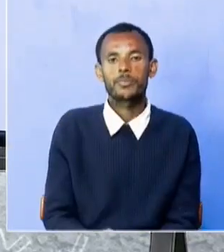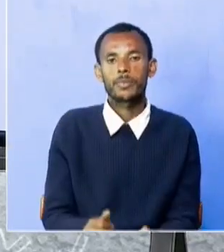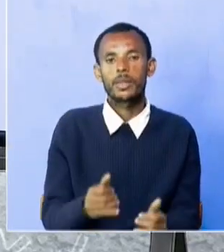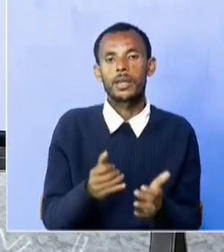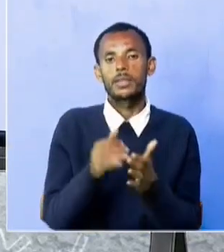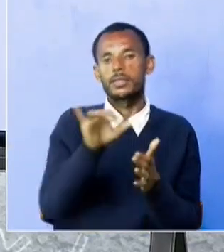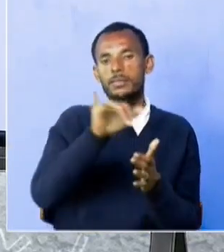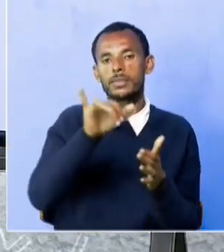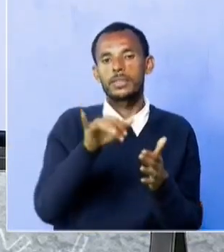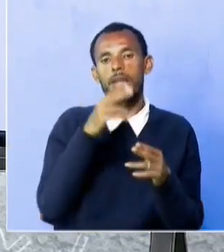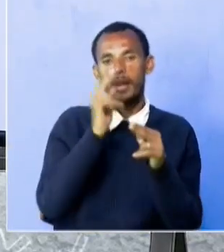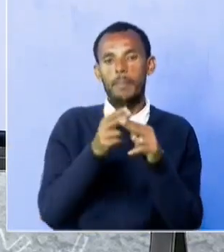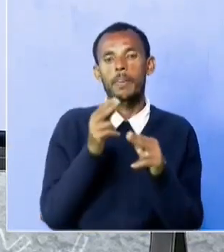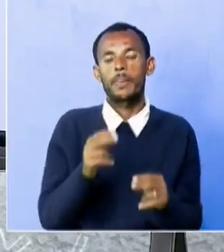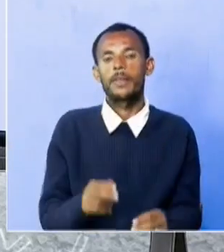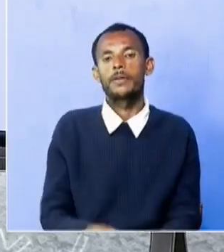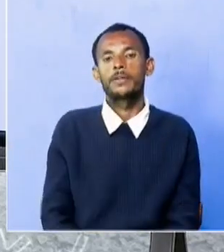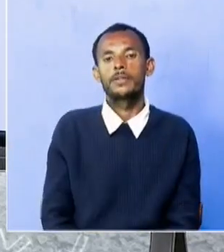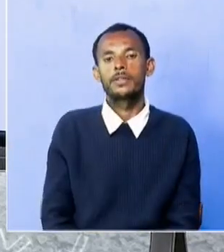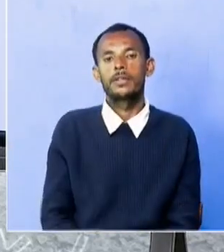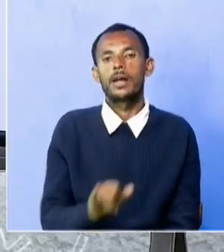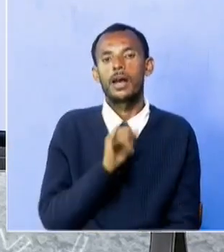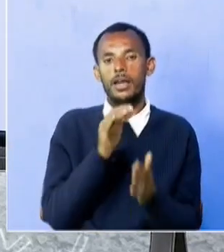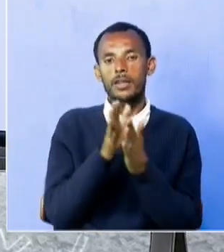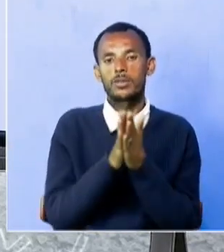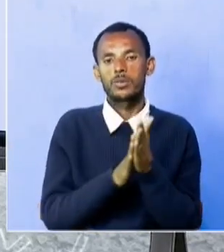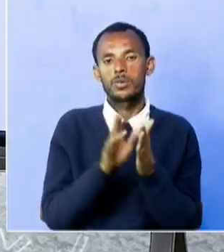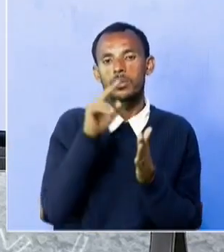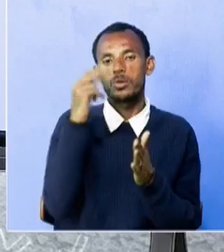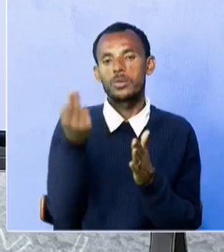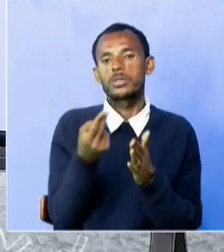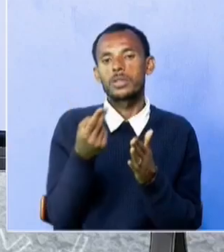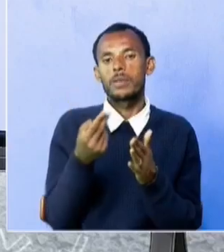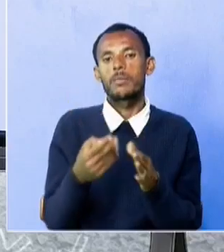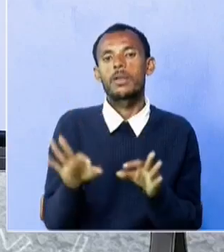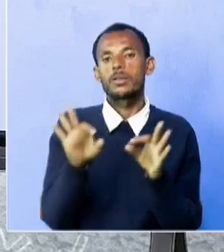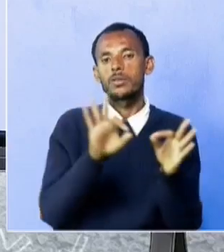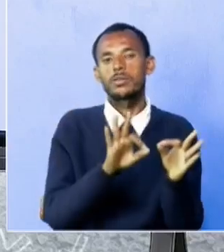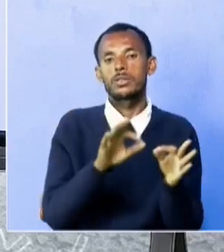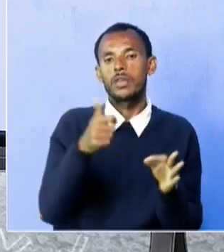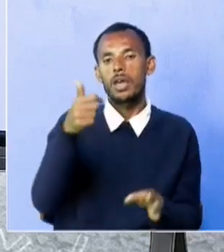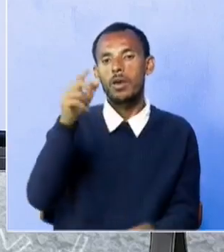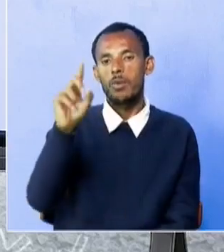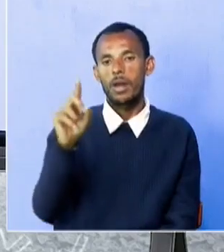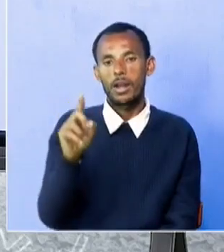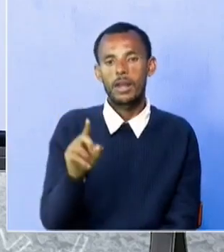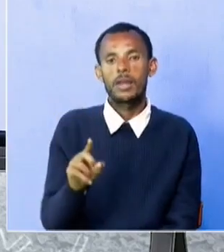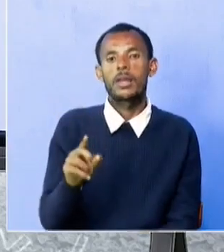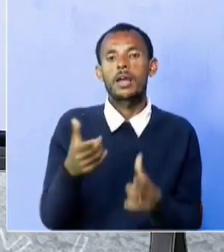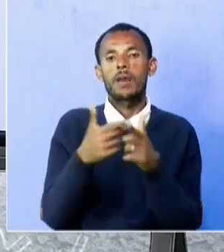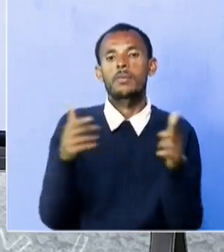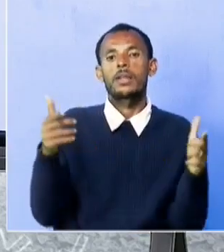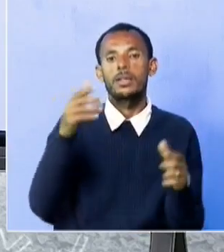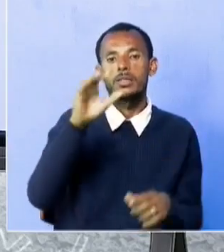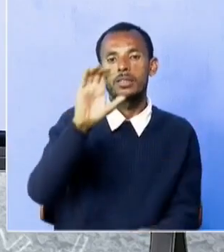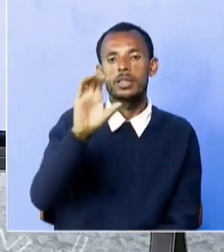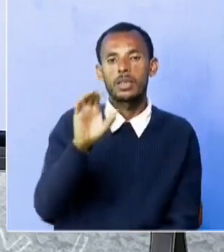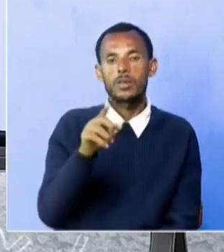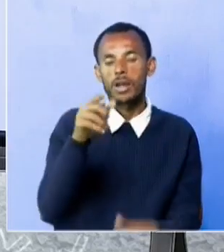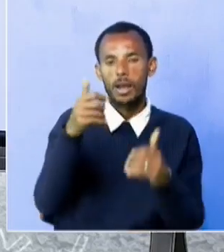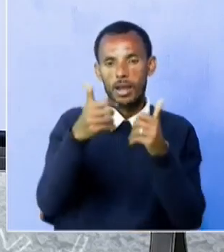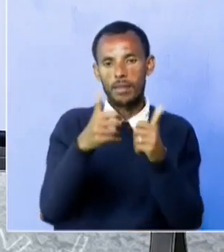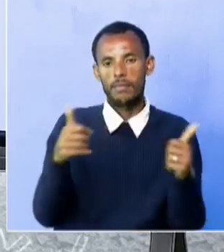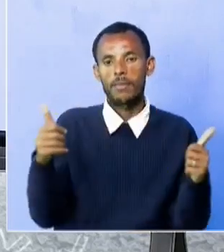matches with the naming. Okay, I need you to use, in place of this A1, capital C, so that you can